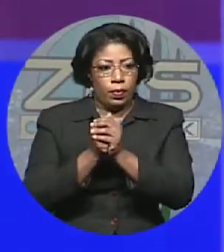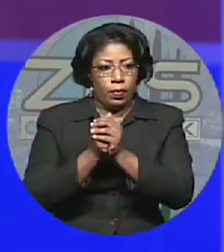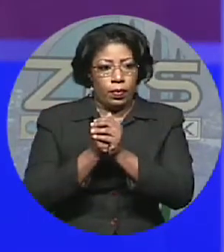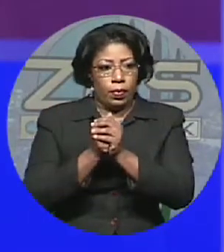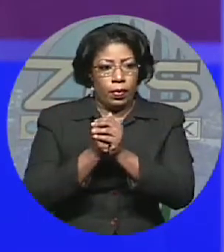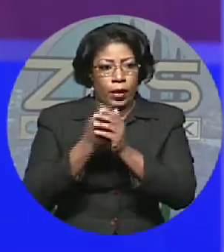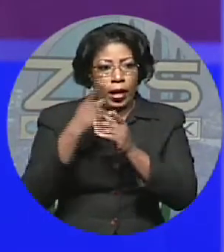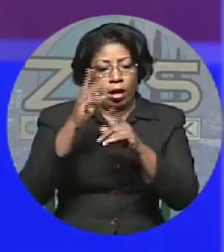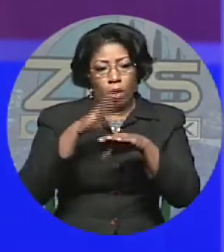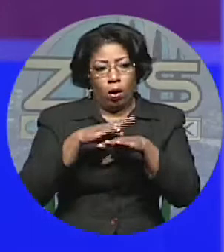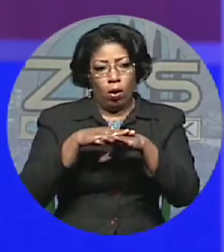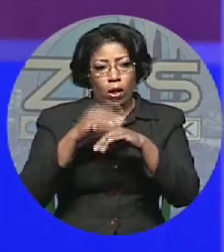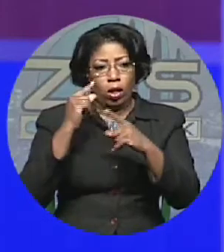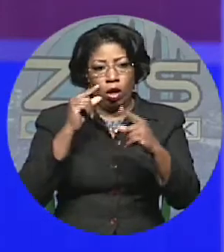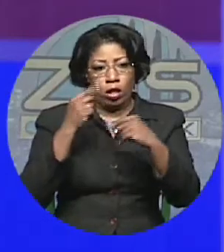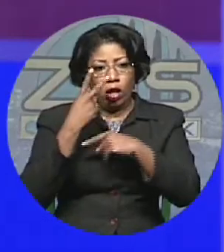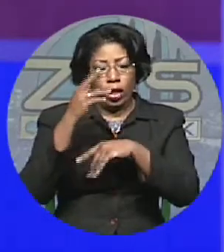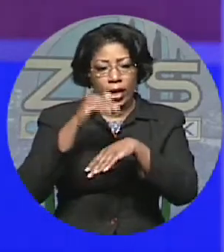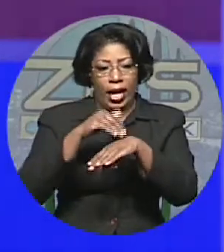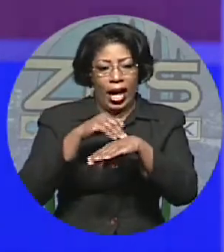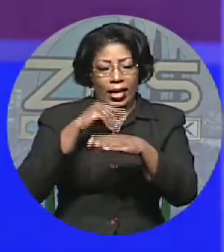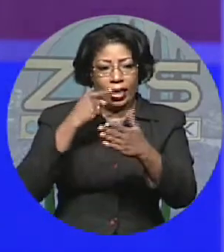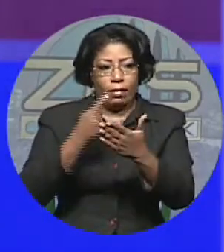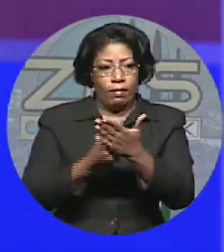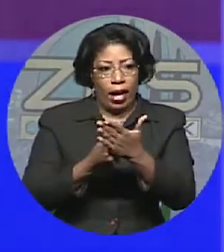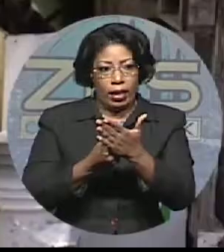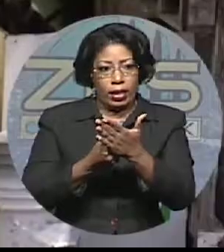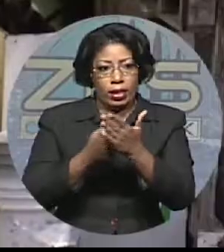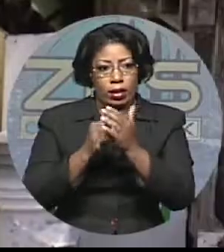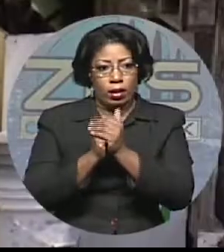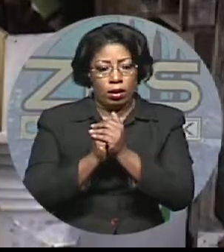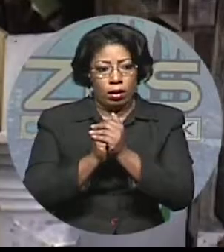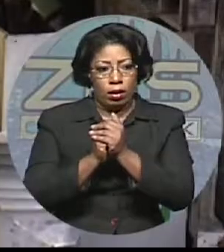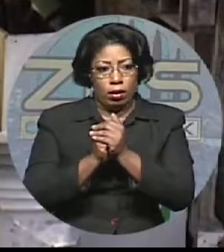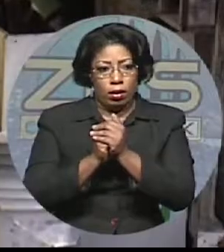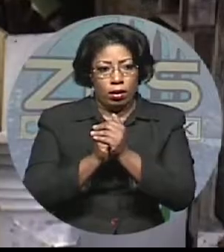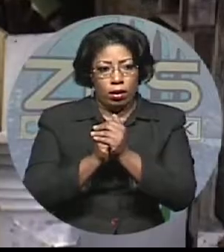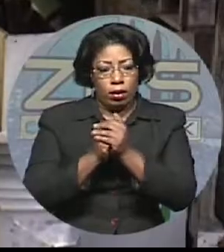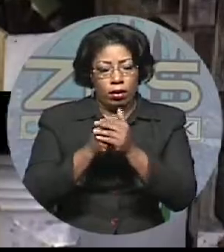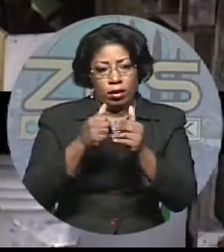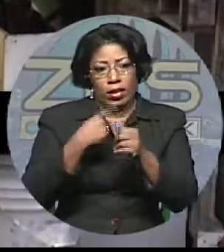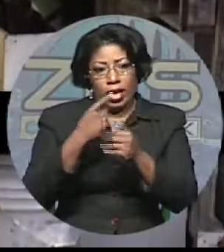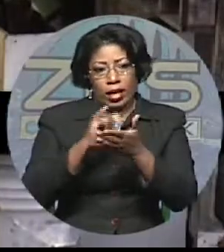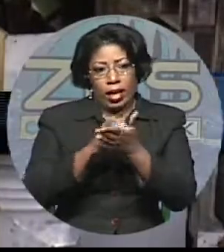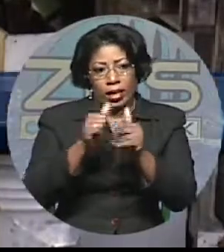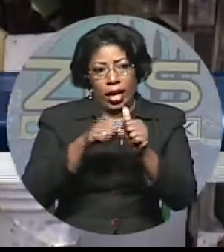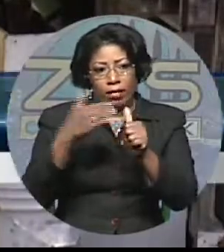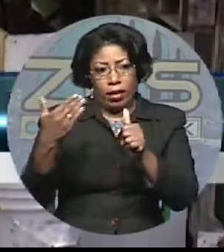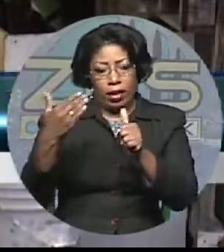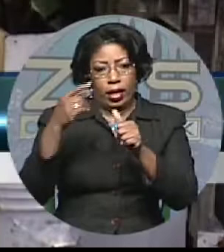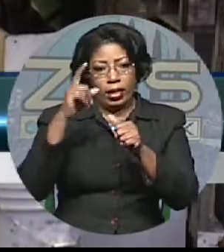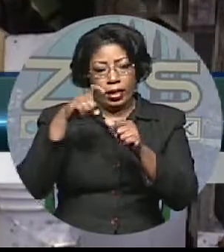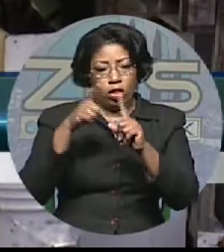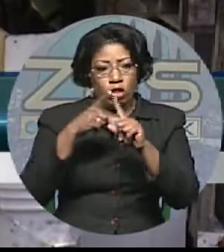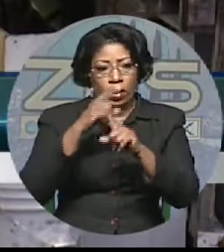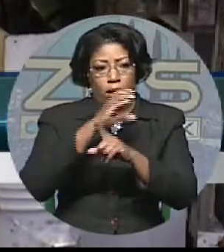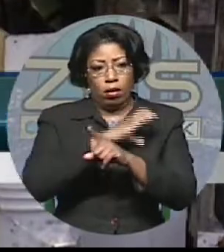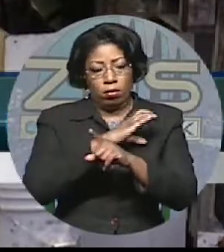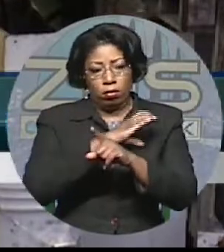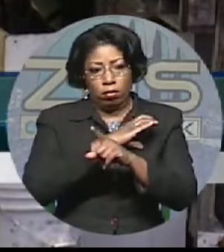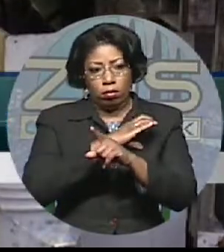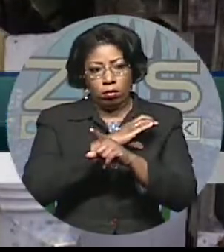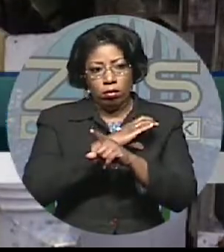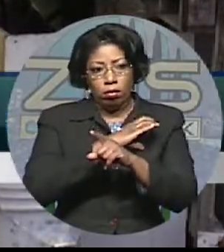to idle gossip instead of looking at the facts. It appears that everything has to be characterized as a